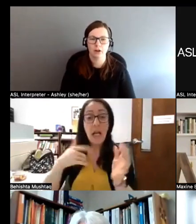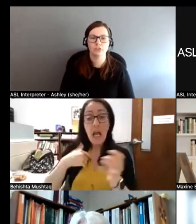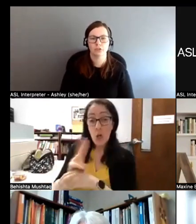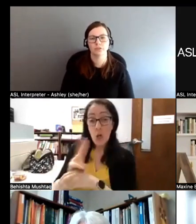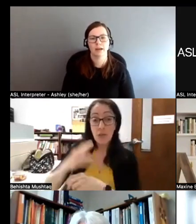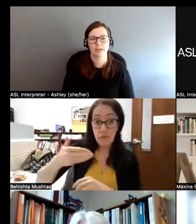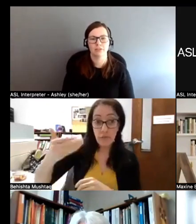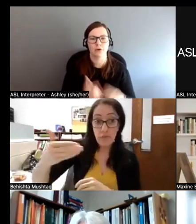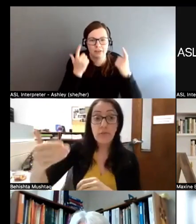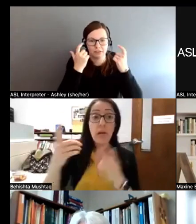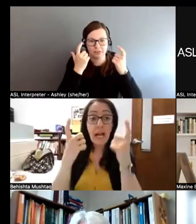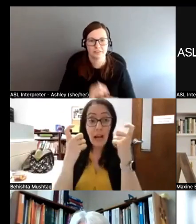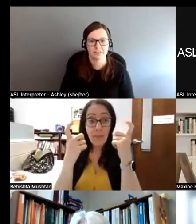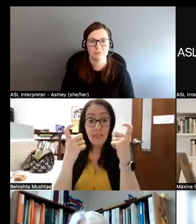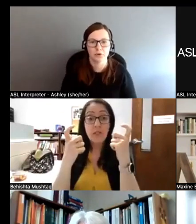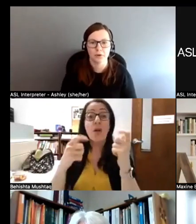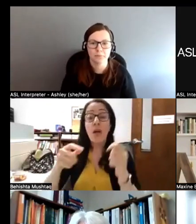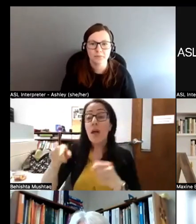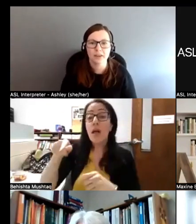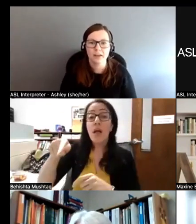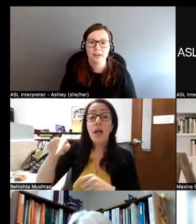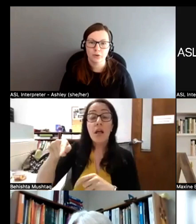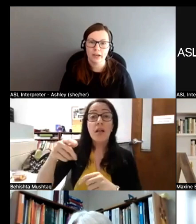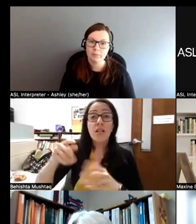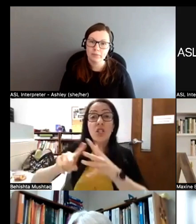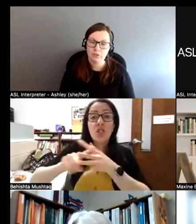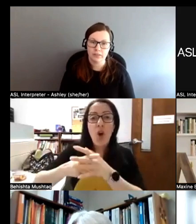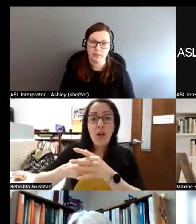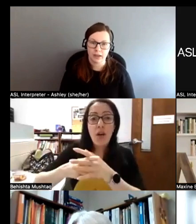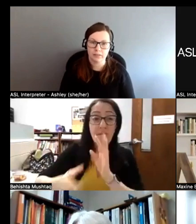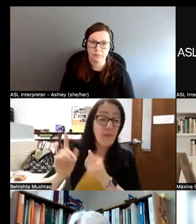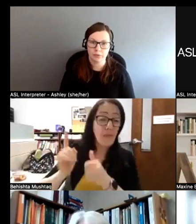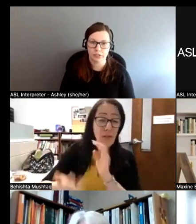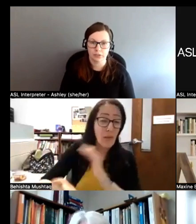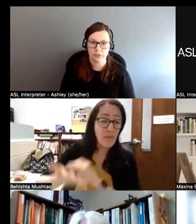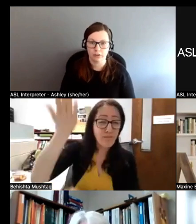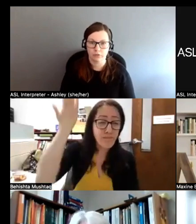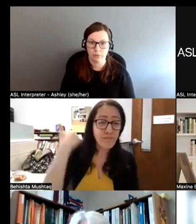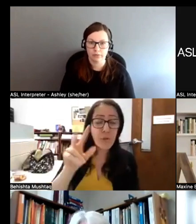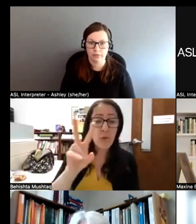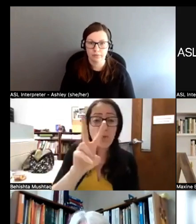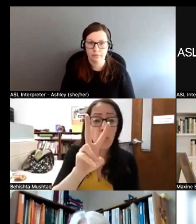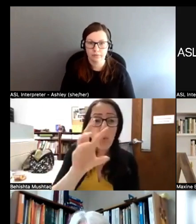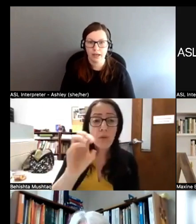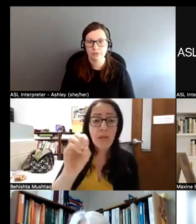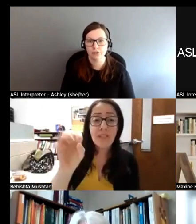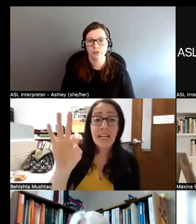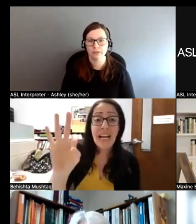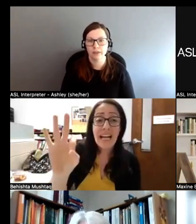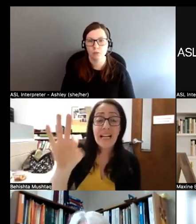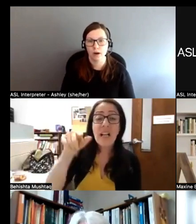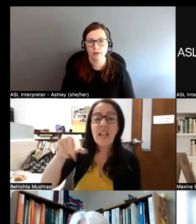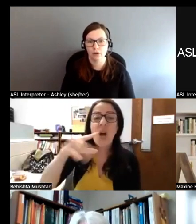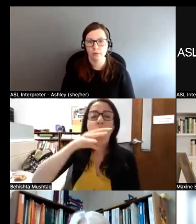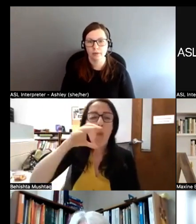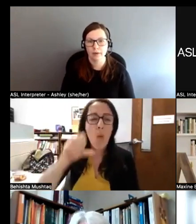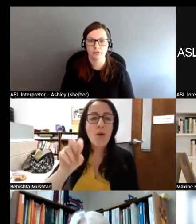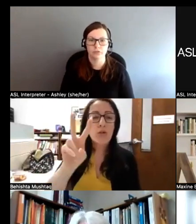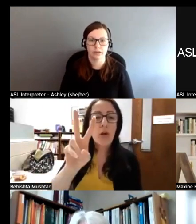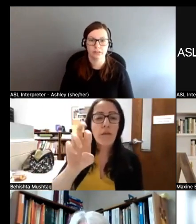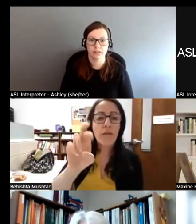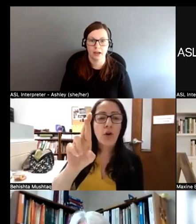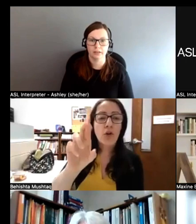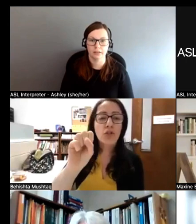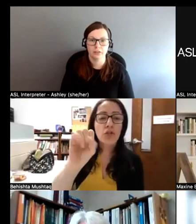I had also used Camtasia. Okay, so this is the sign for it. So I had been using that particular software. I started using that a while ago, probably back